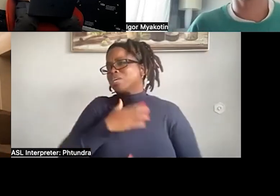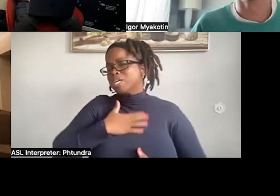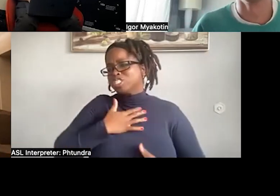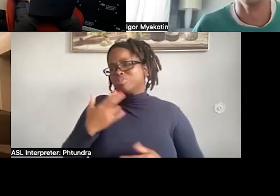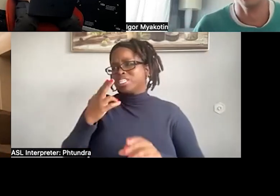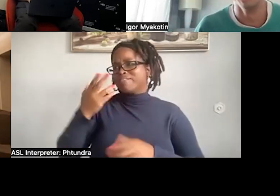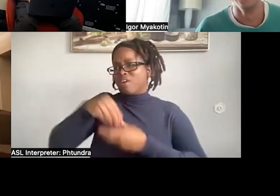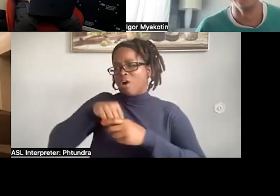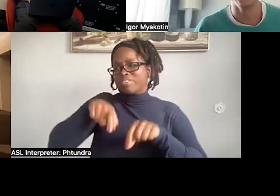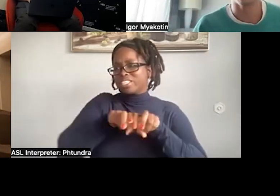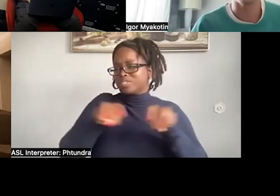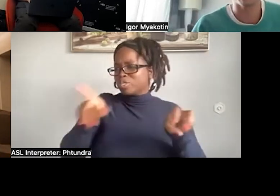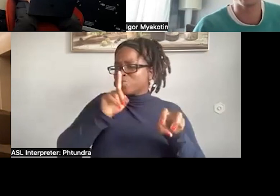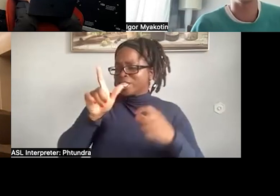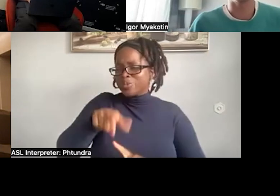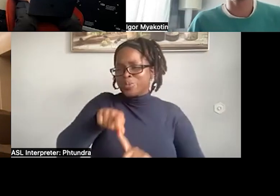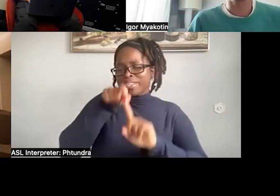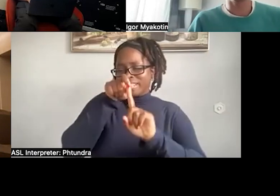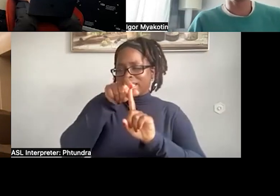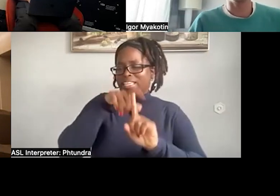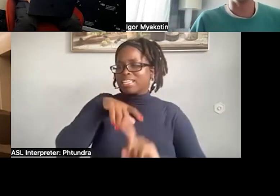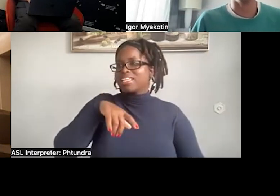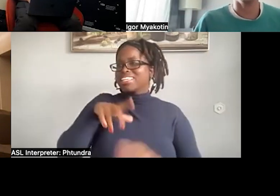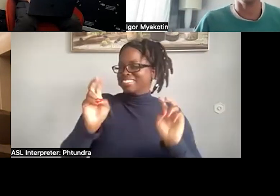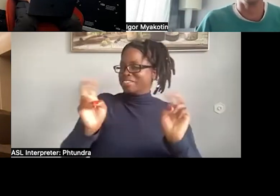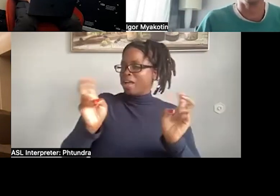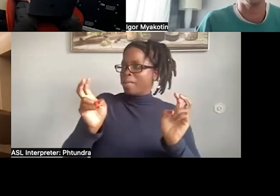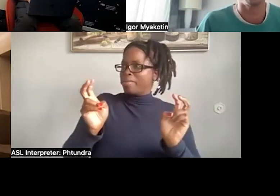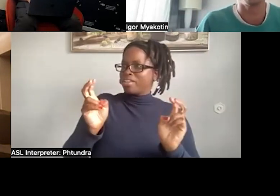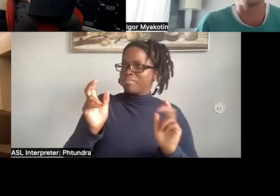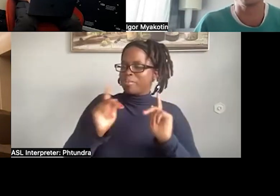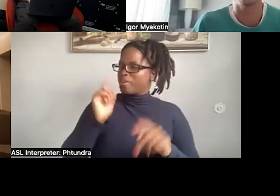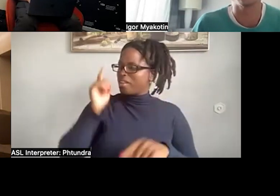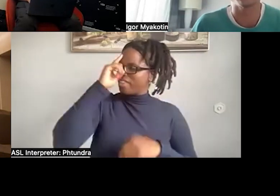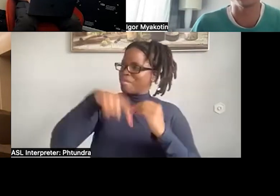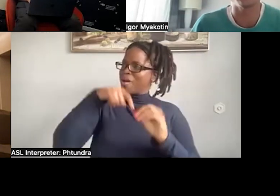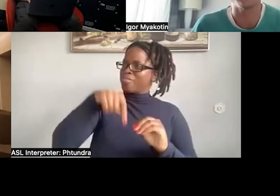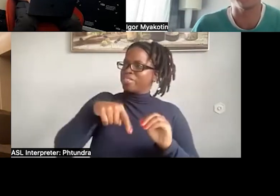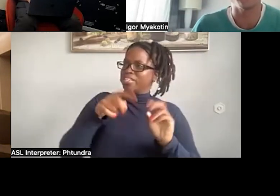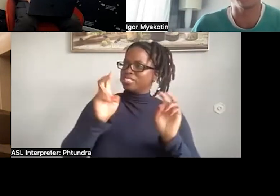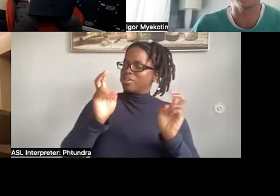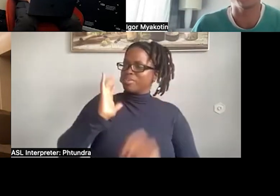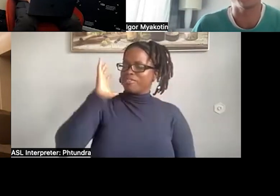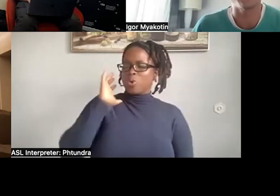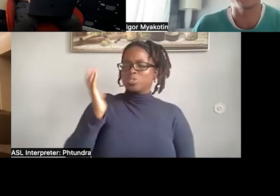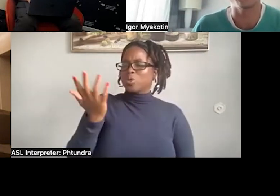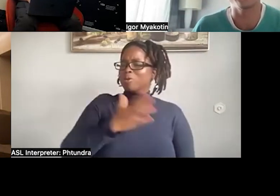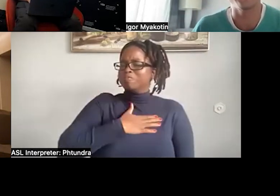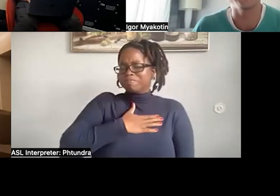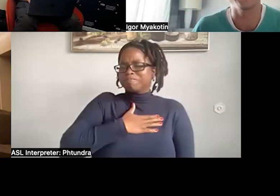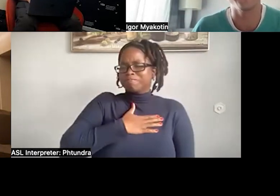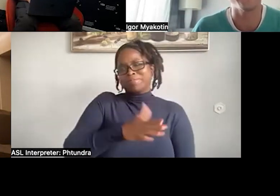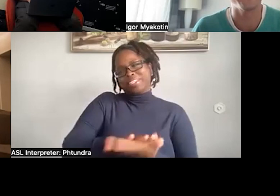panel. It was a very unique topic. Nobody else ever has even approached this, so it was very